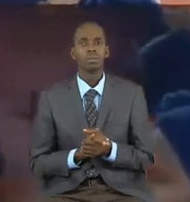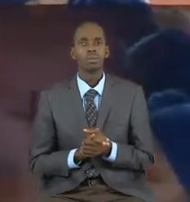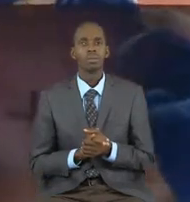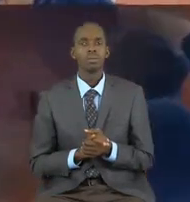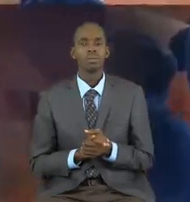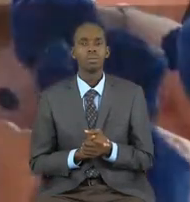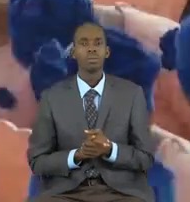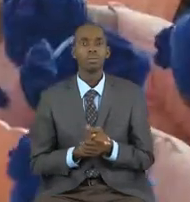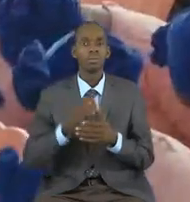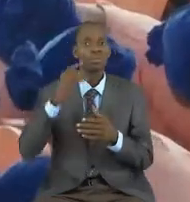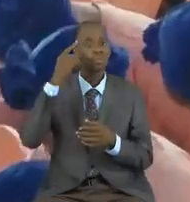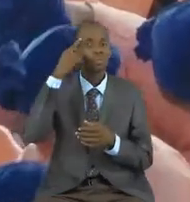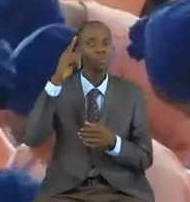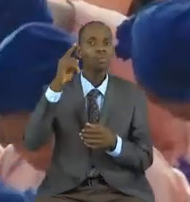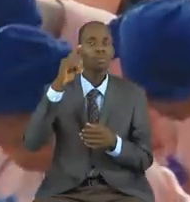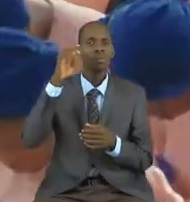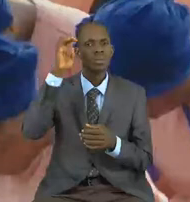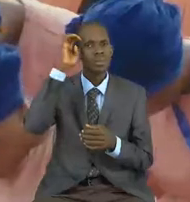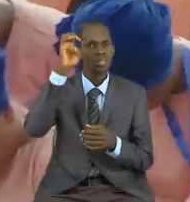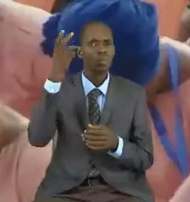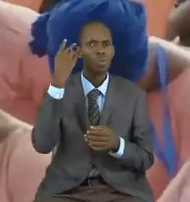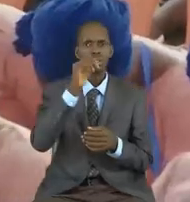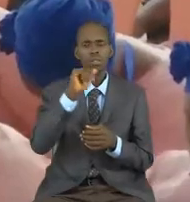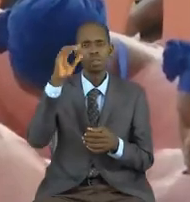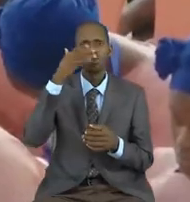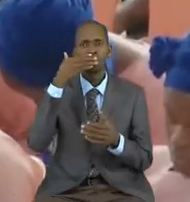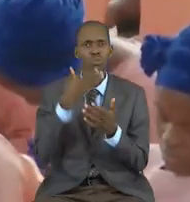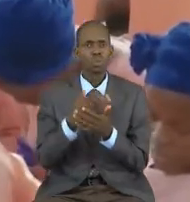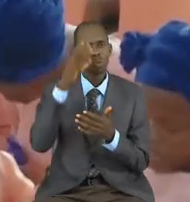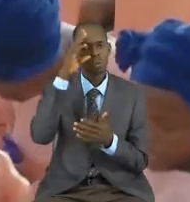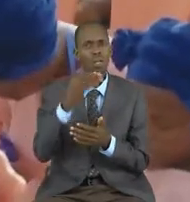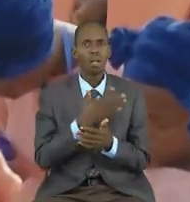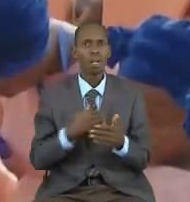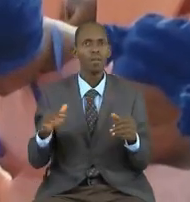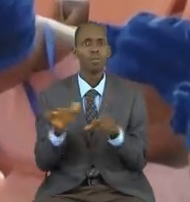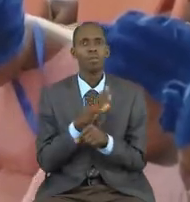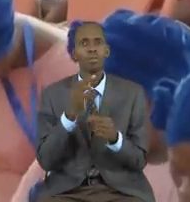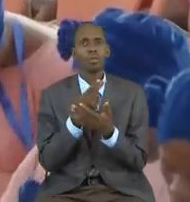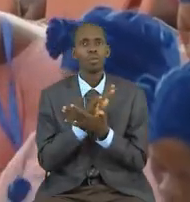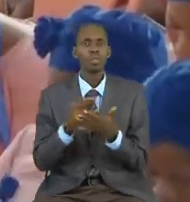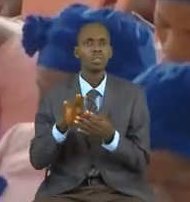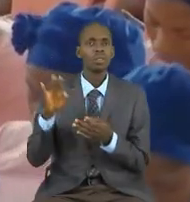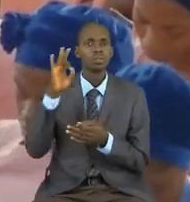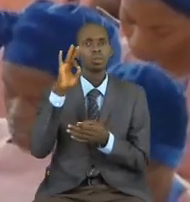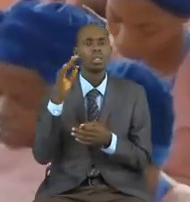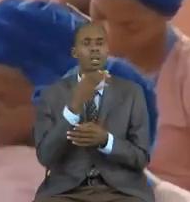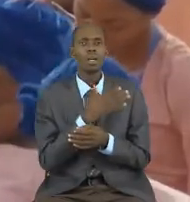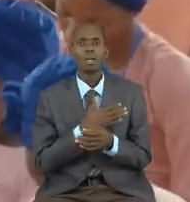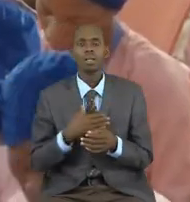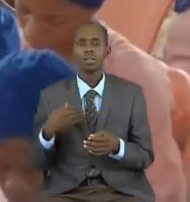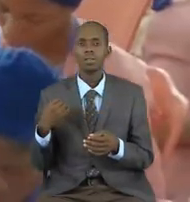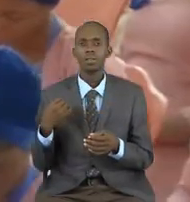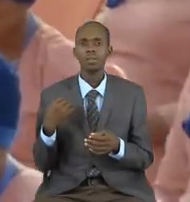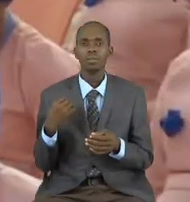24. For he was a good man and full of the Holy Ghost and faith. Have you noticed that the Holy Ghost